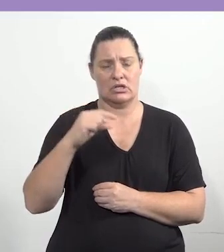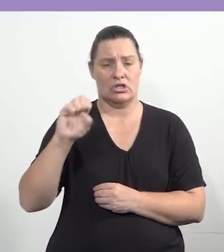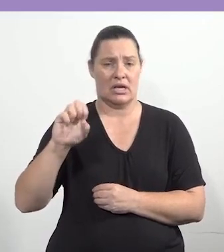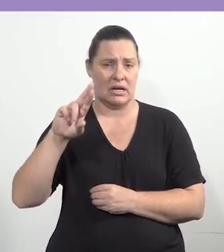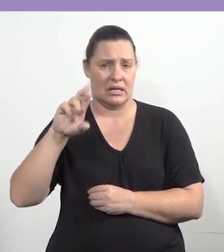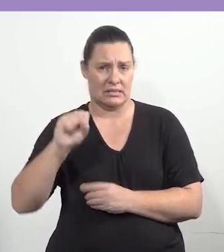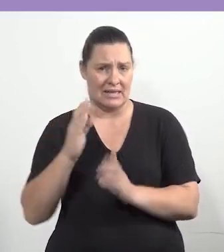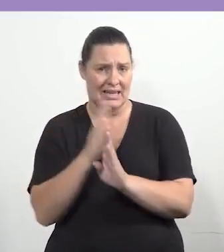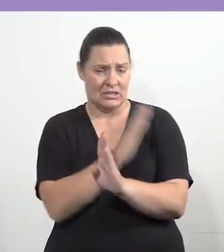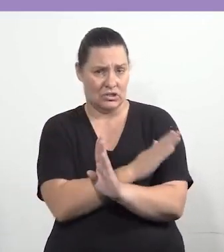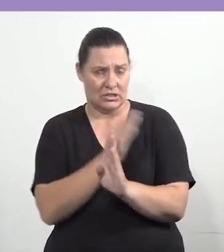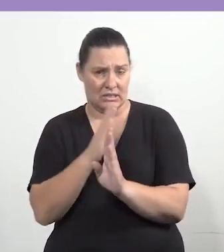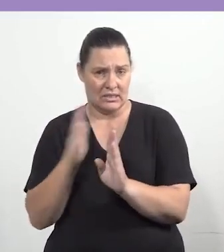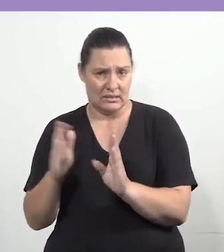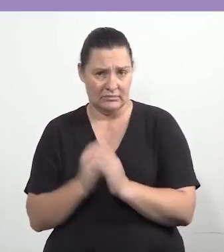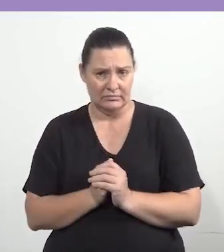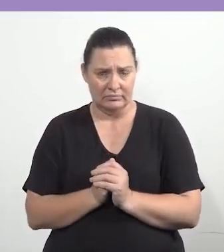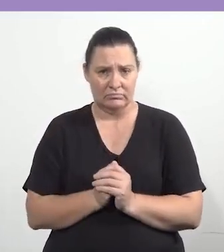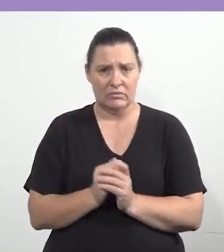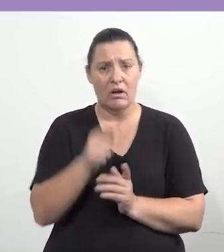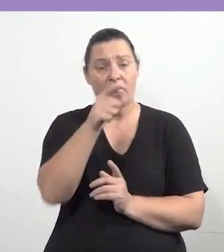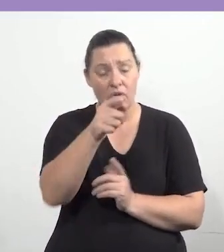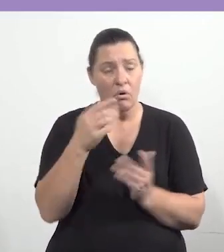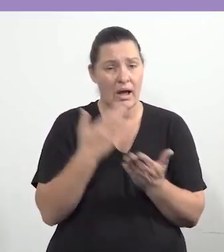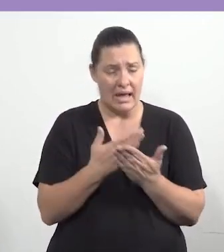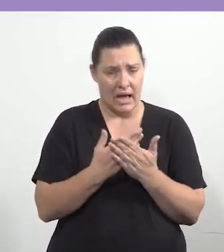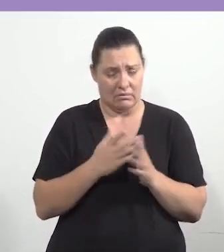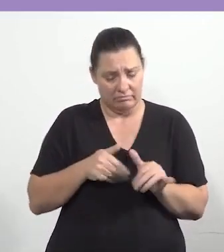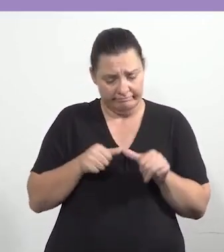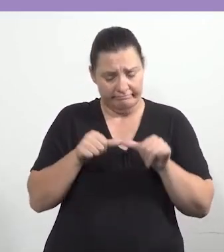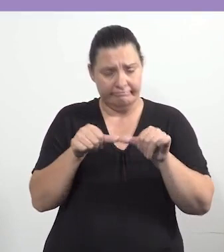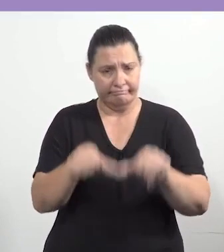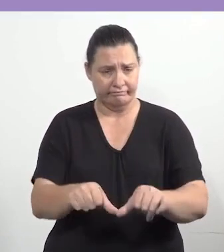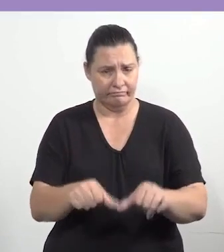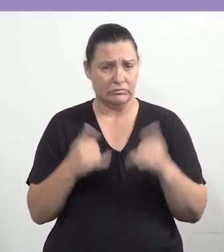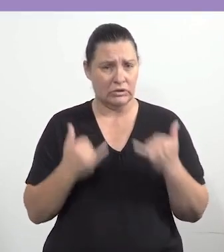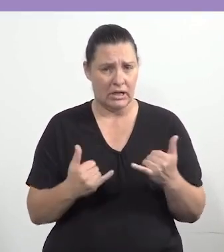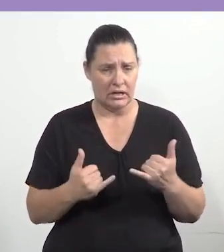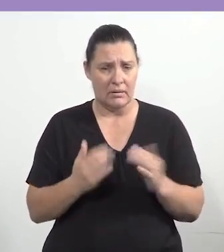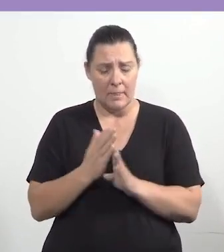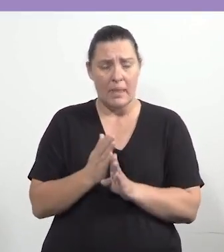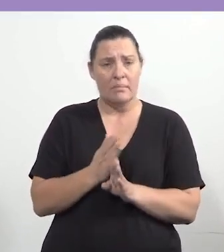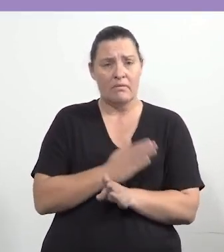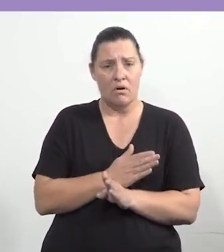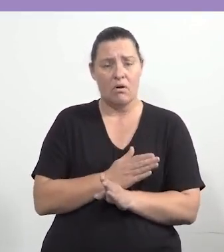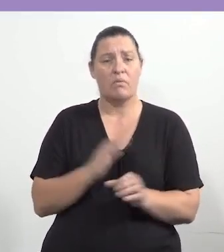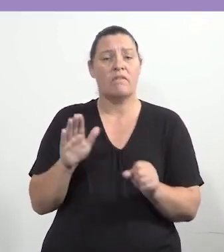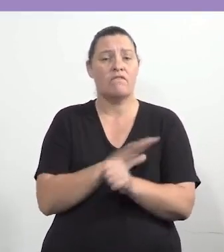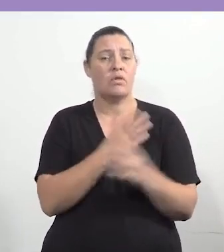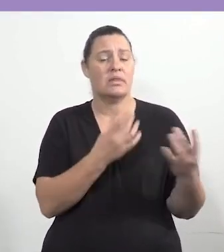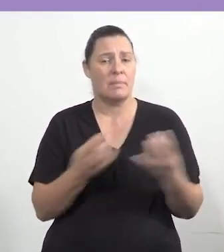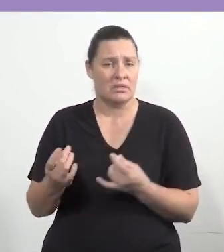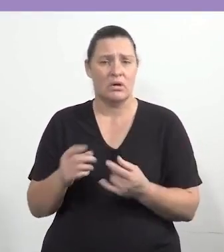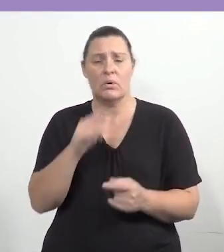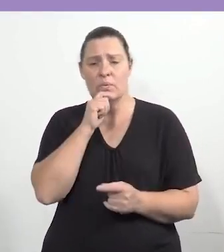So you must know the following for you to follow through today's lesson. Perform calculations with whole numbers